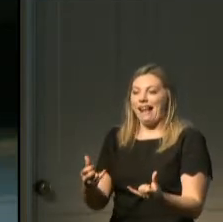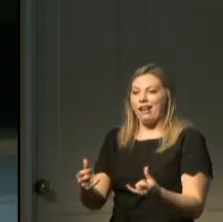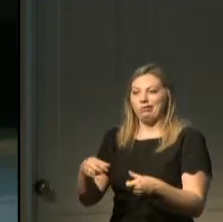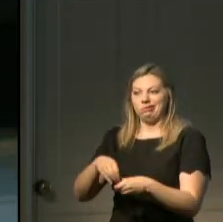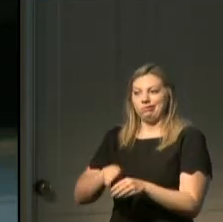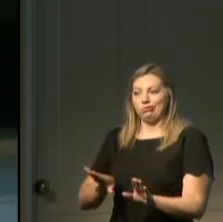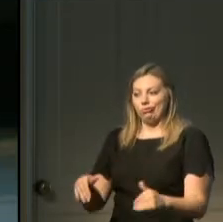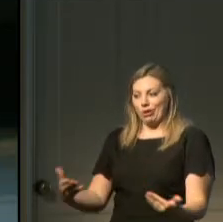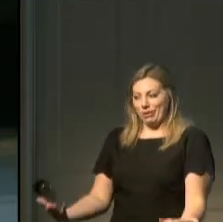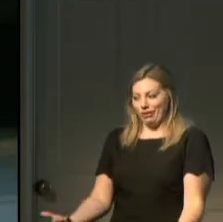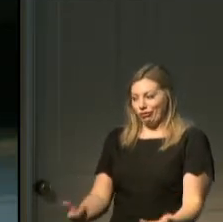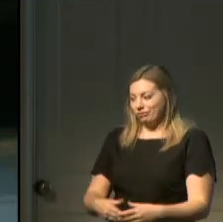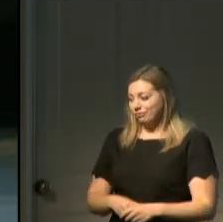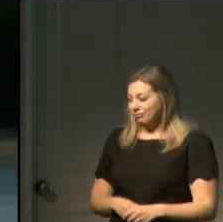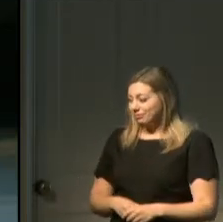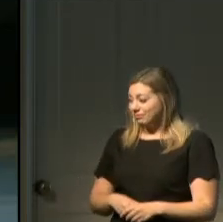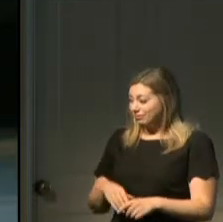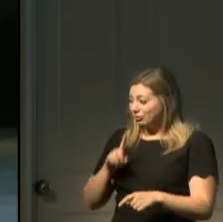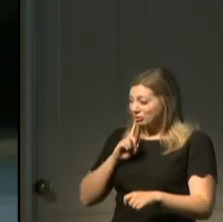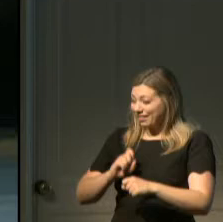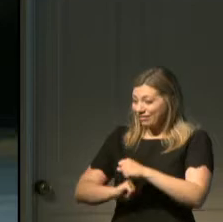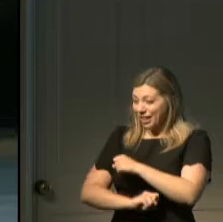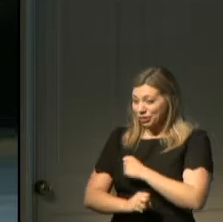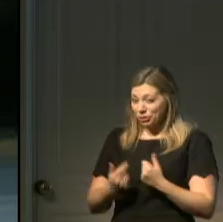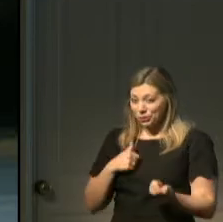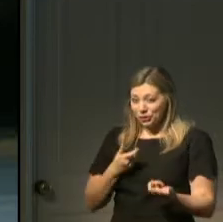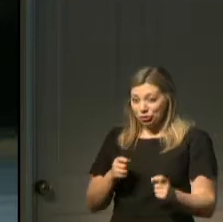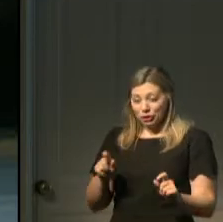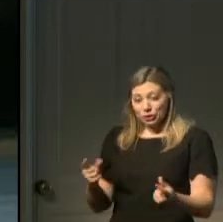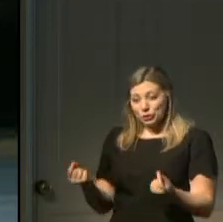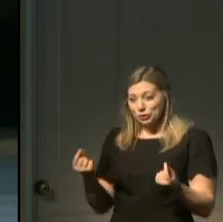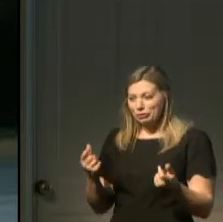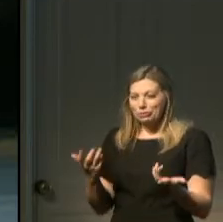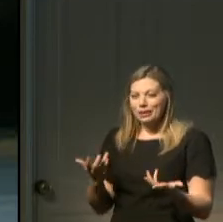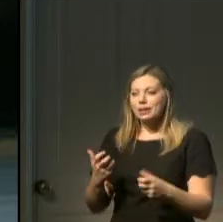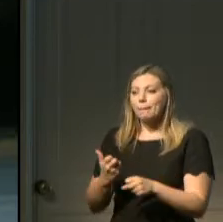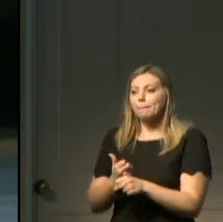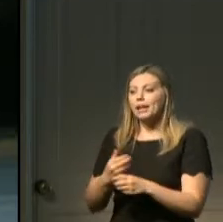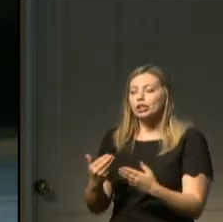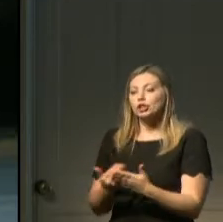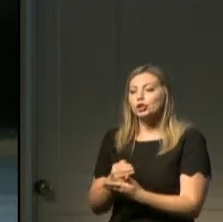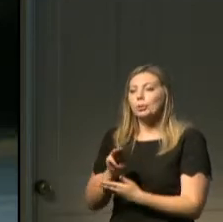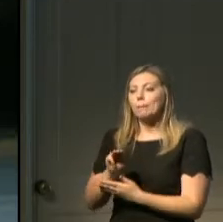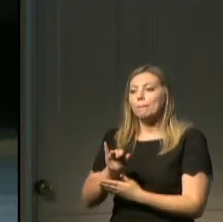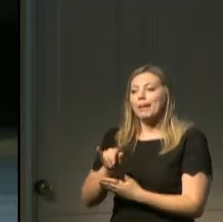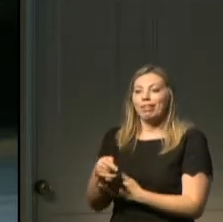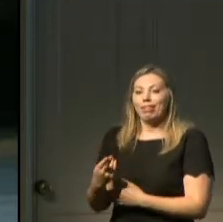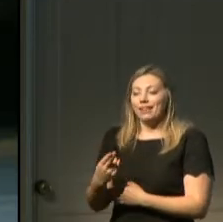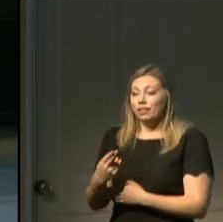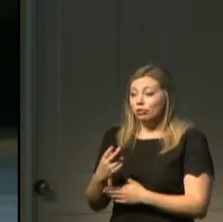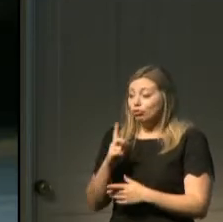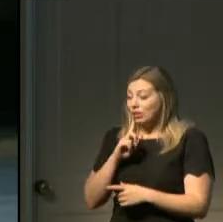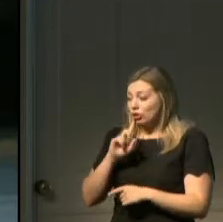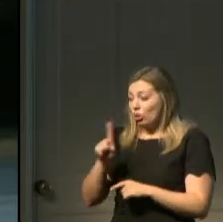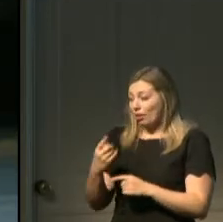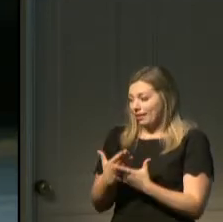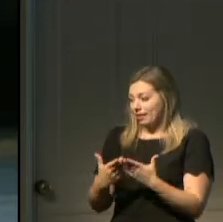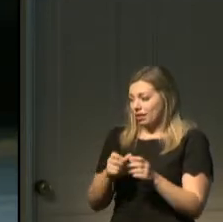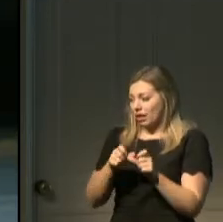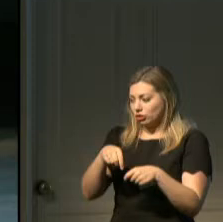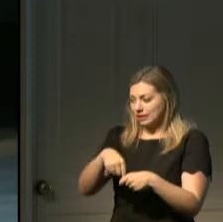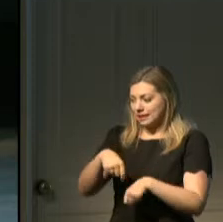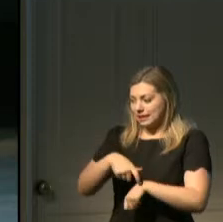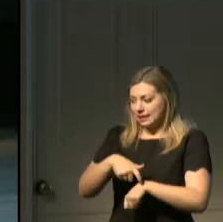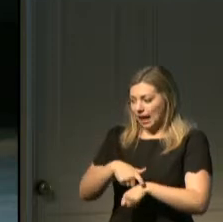I think fundamentally what we're trying to do is create new myths. I think the only thing that truly lasts on this timescale is stories.